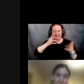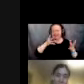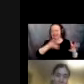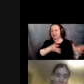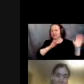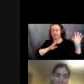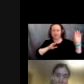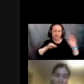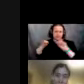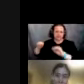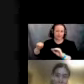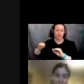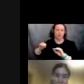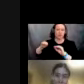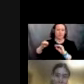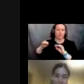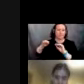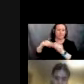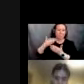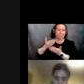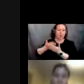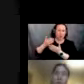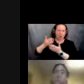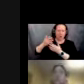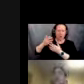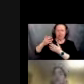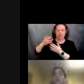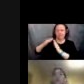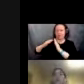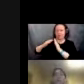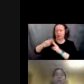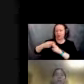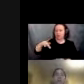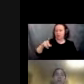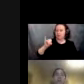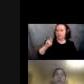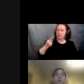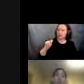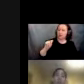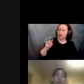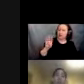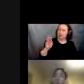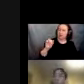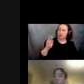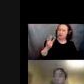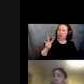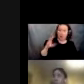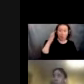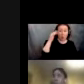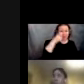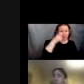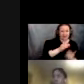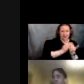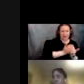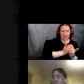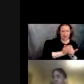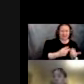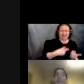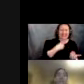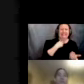a little village called Point Barrow because the cutter got stuck in some ice and they were going to